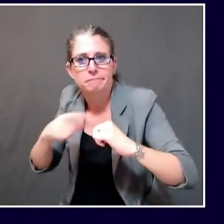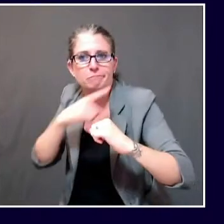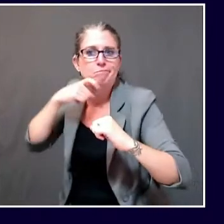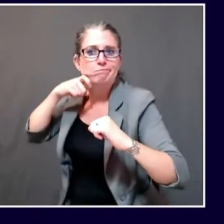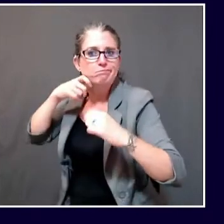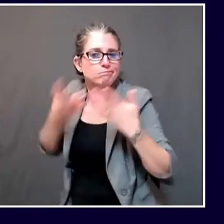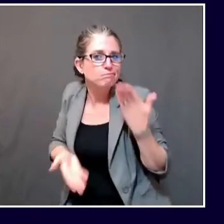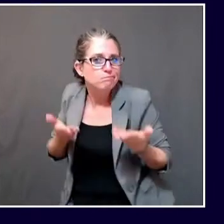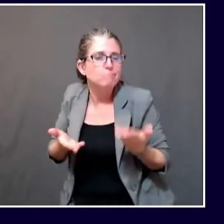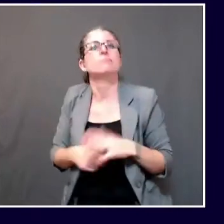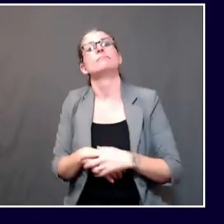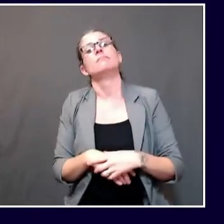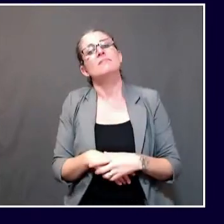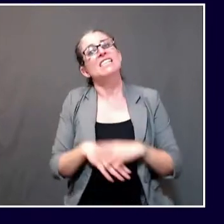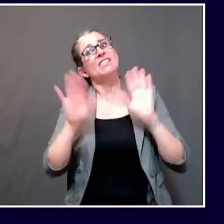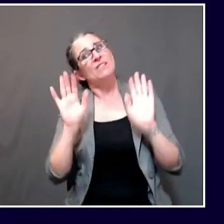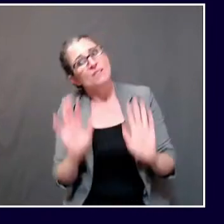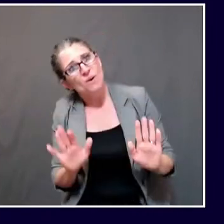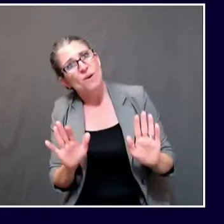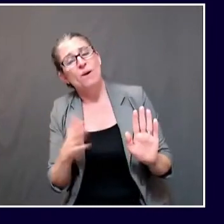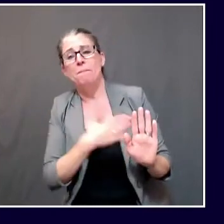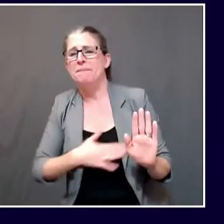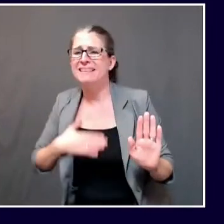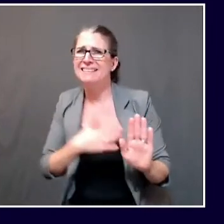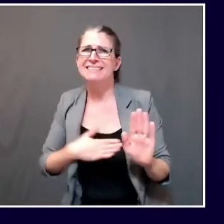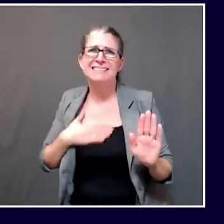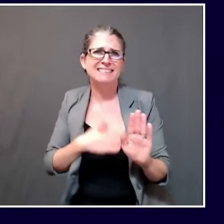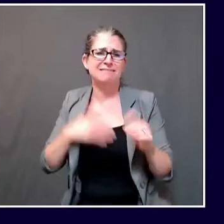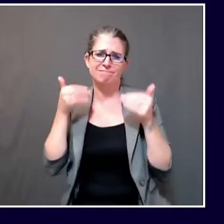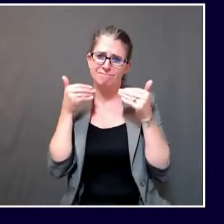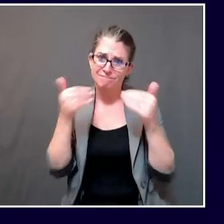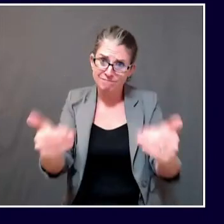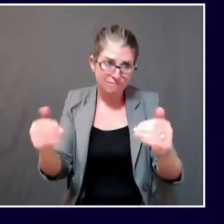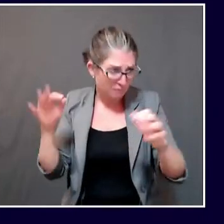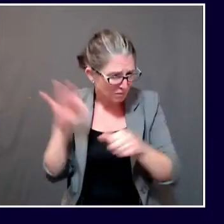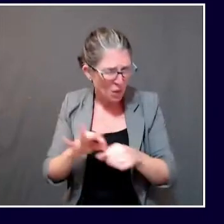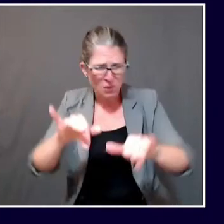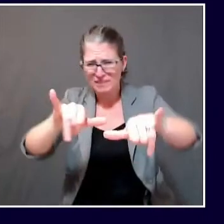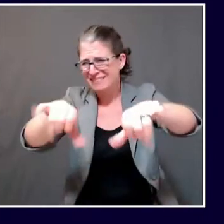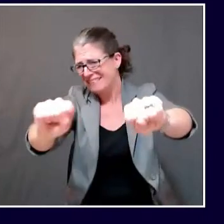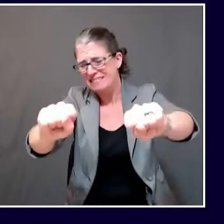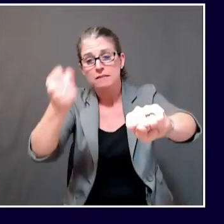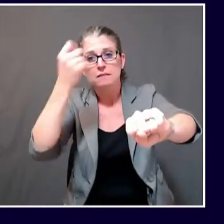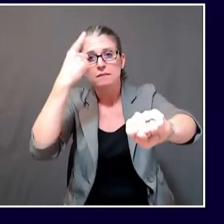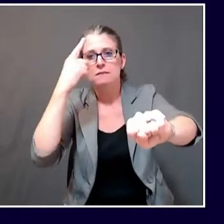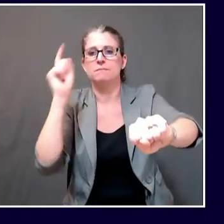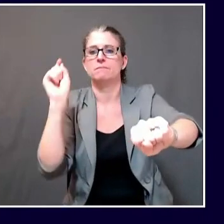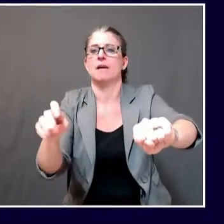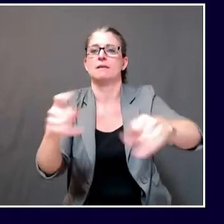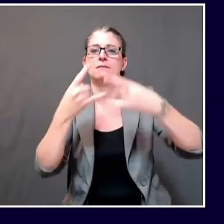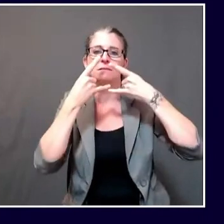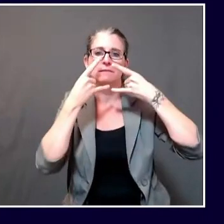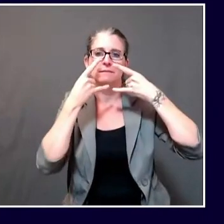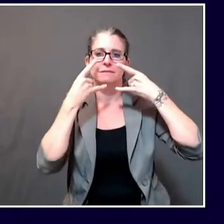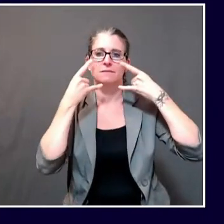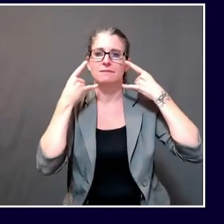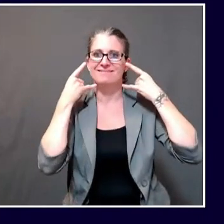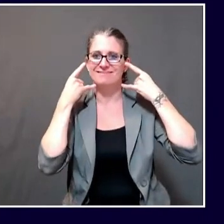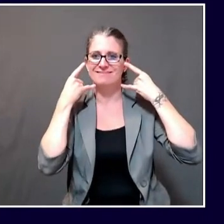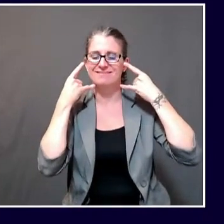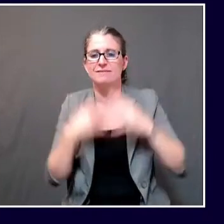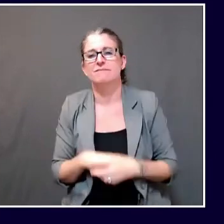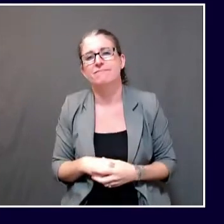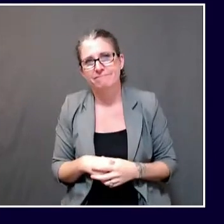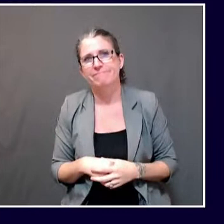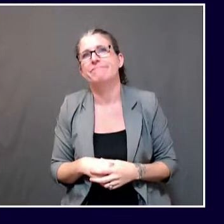wear a face covering, but they won't be turned away from voting for not wearing one. Candidates and petitioners will be allowed to set up outside and will